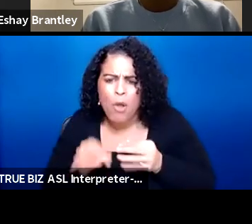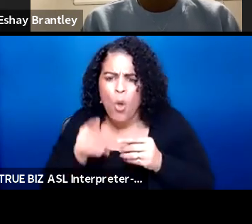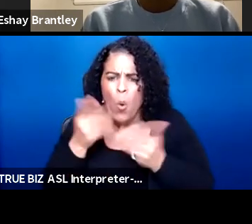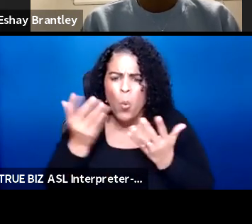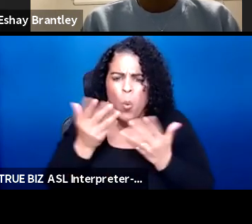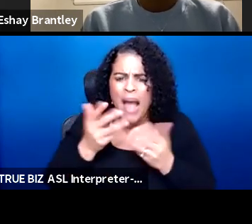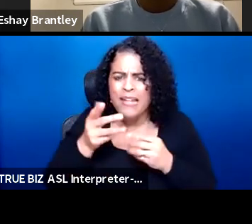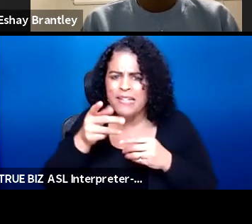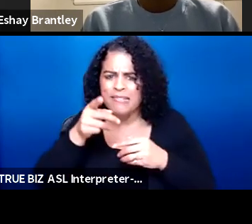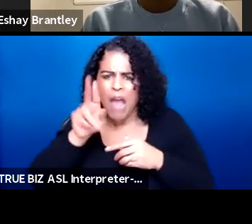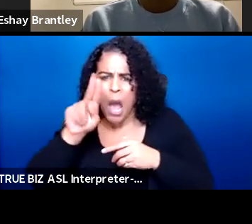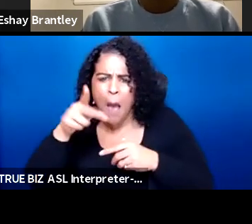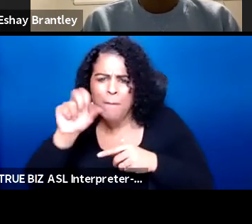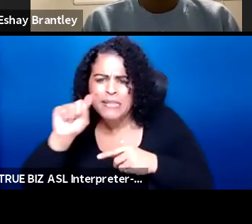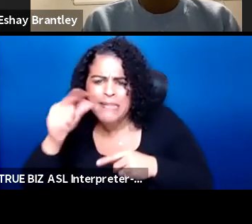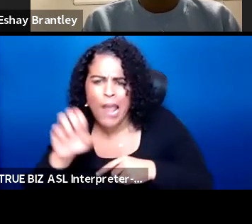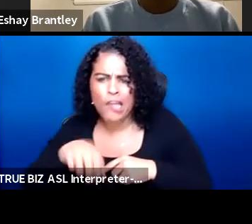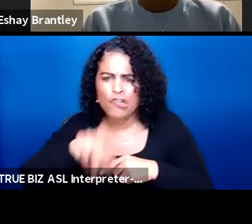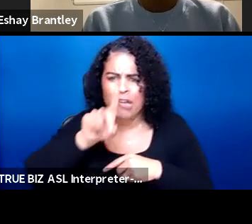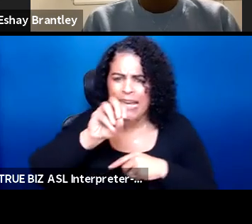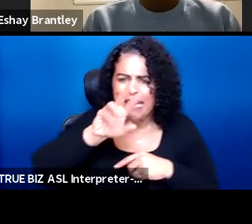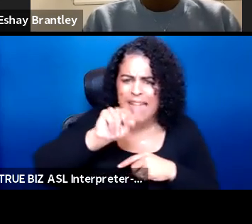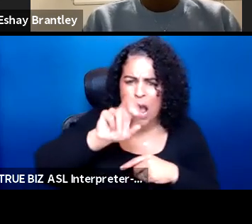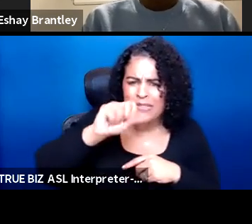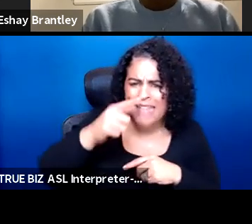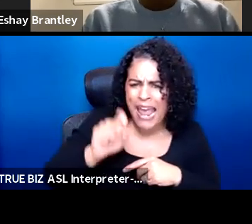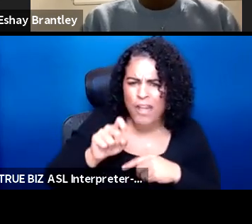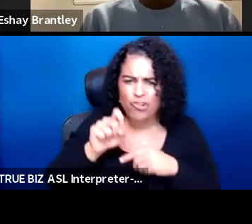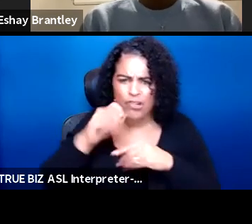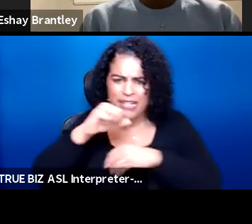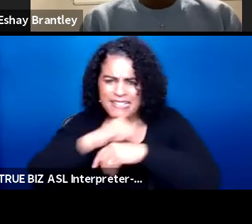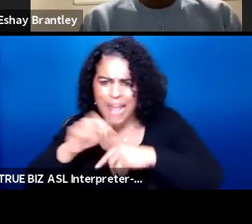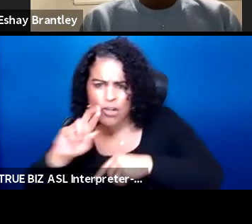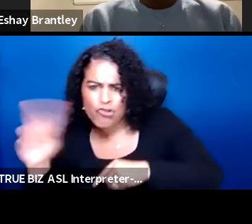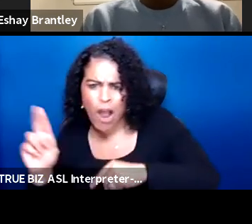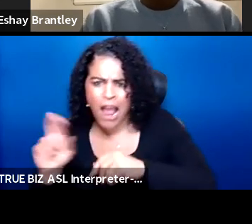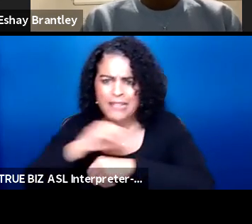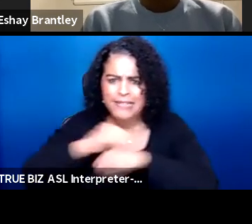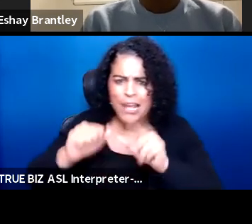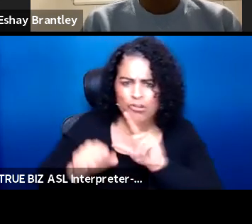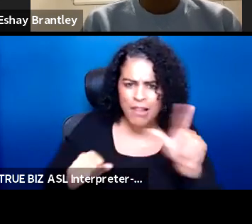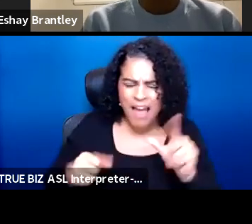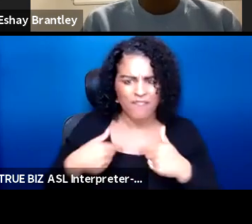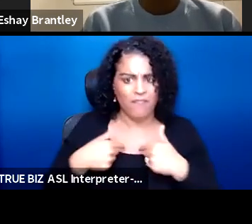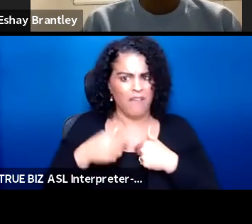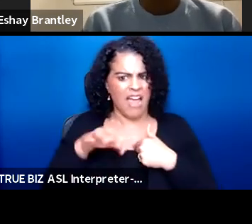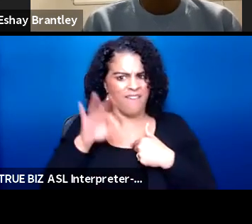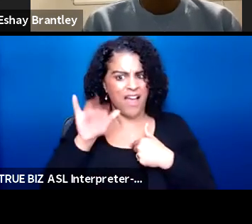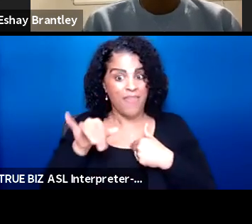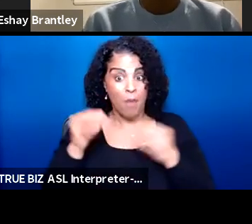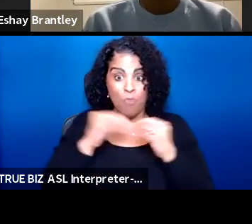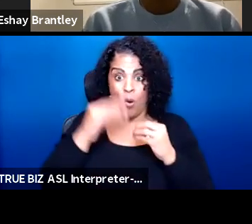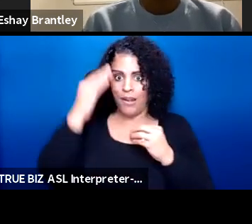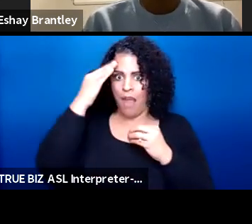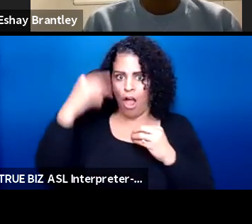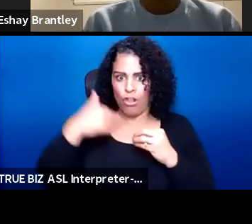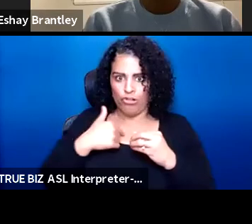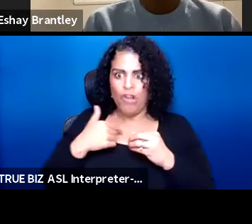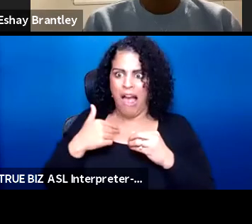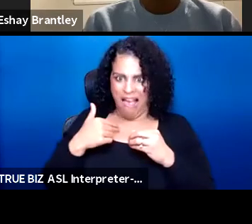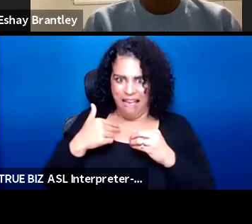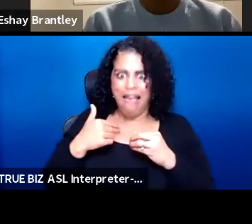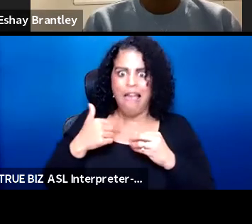What is upstage, downstage, stage right, stage left? I always find that like, the more knowledge that I gain through theater,